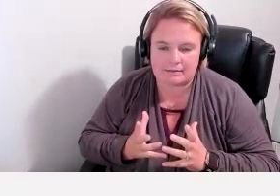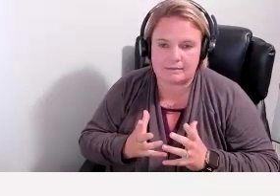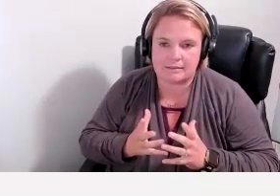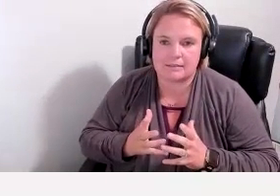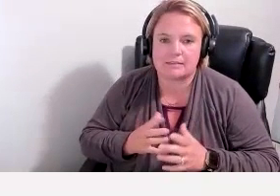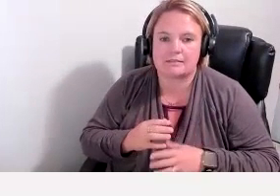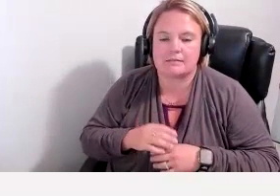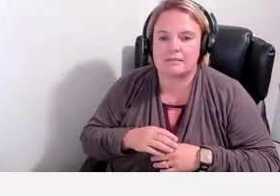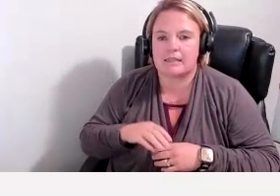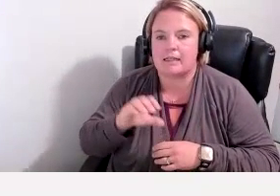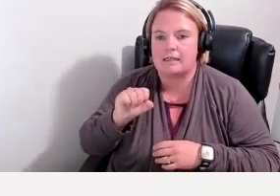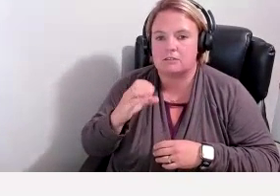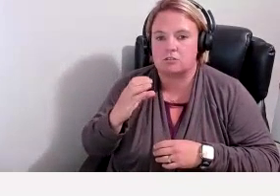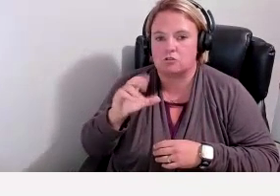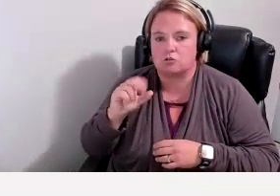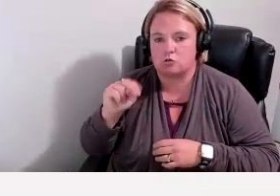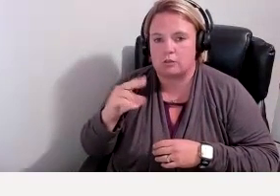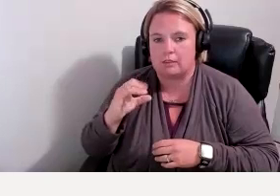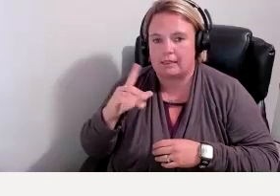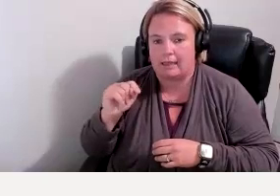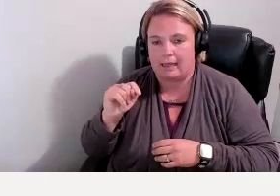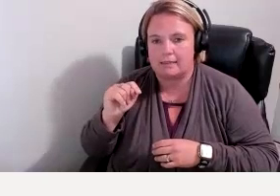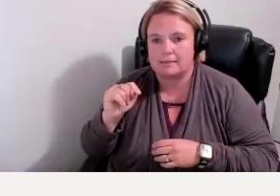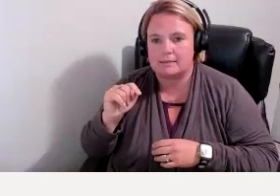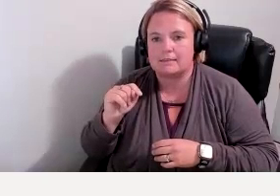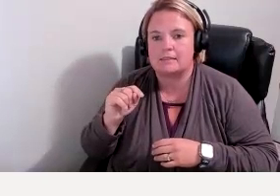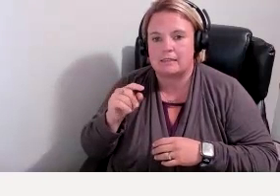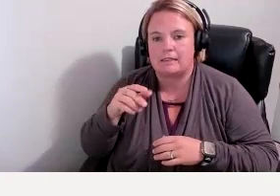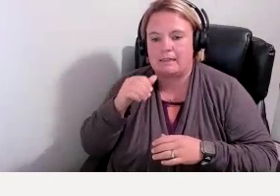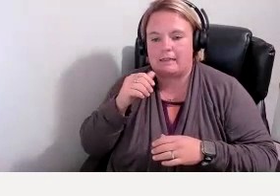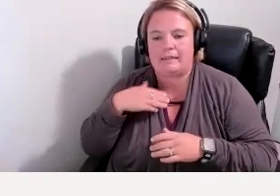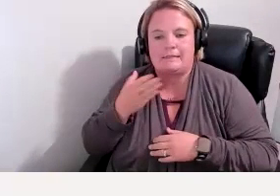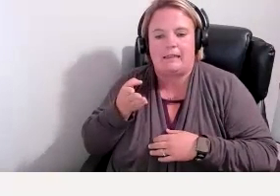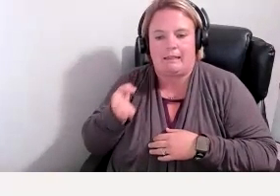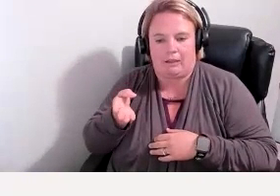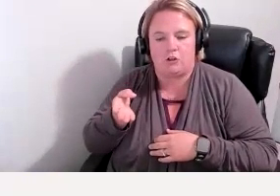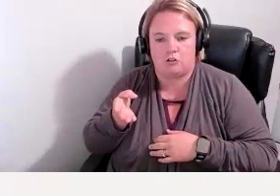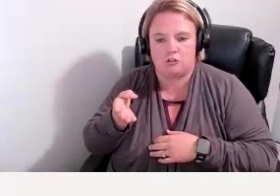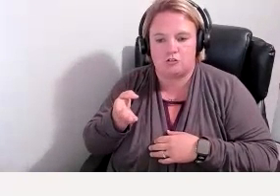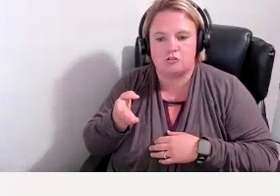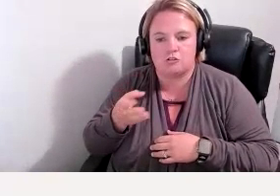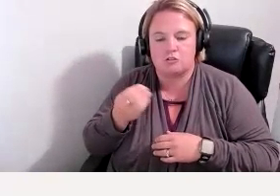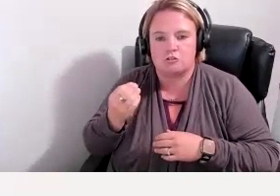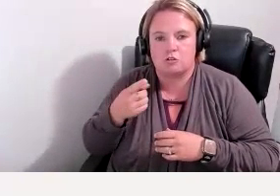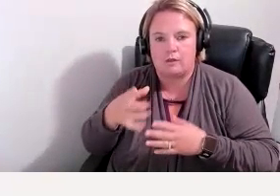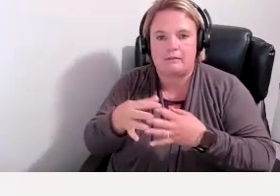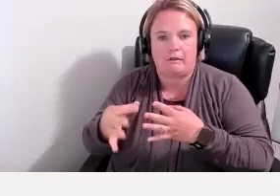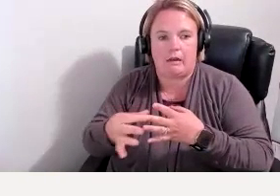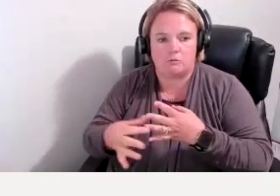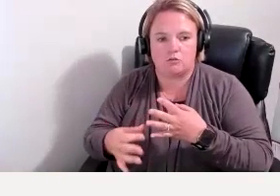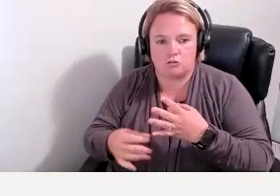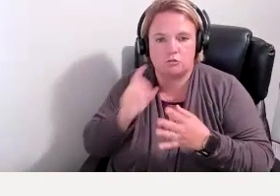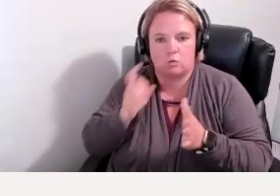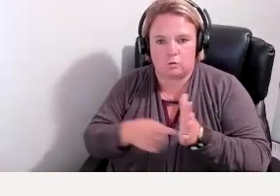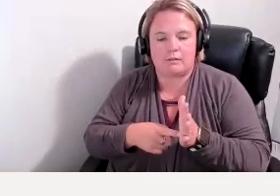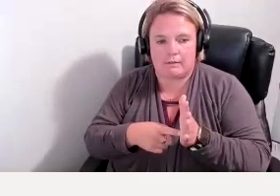hood. So if you've have used Screencast-O-Matic before, then it's going to give you an option that recognizes